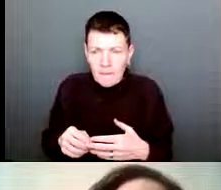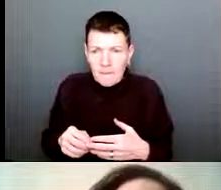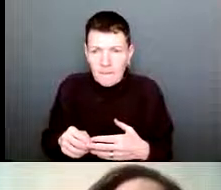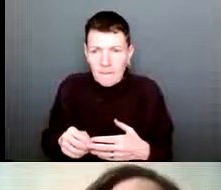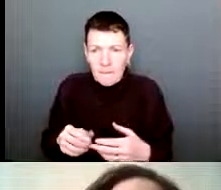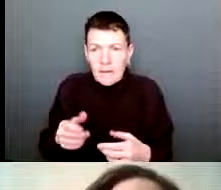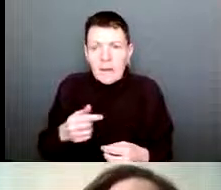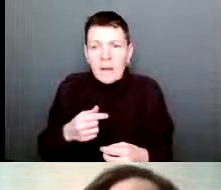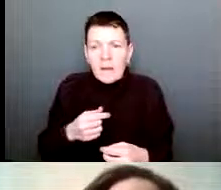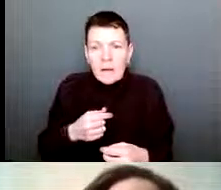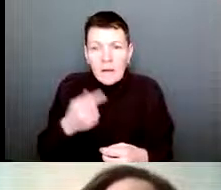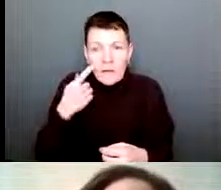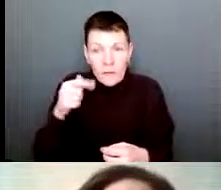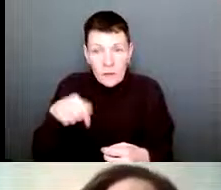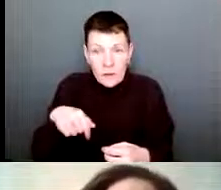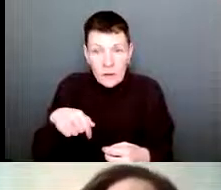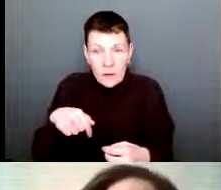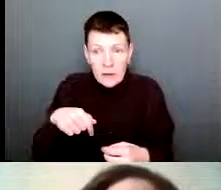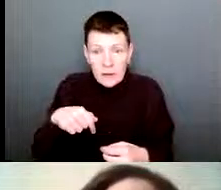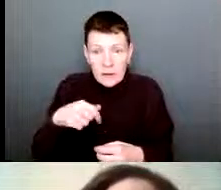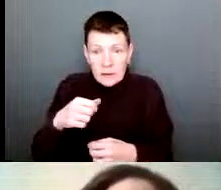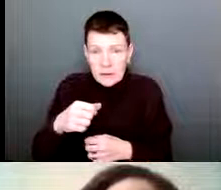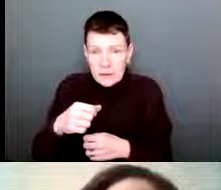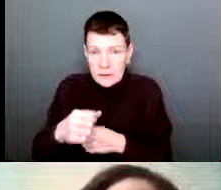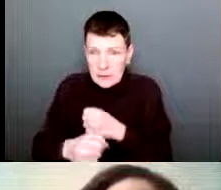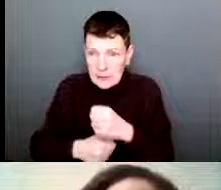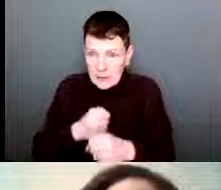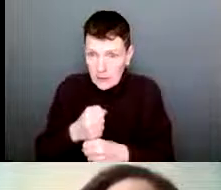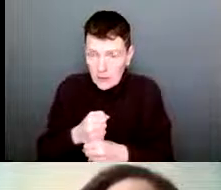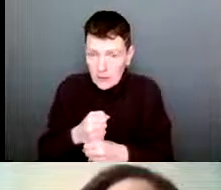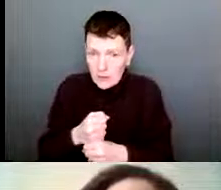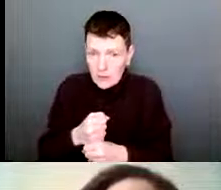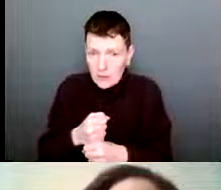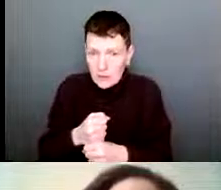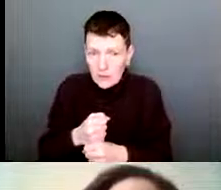It is for this year, the